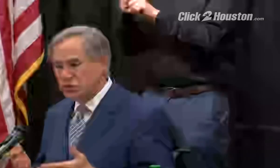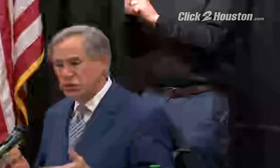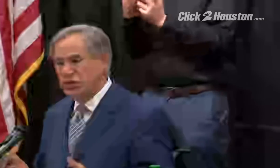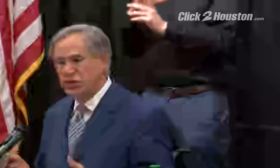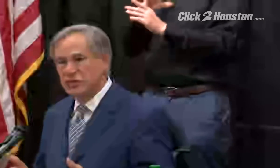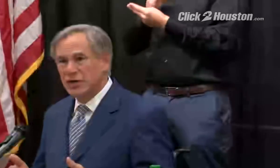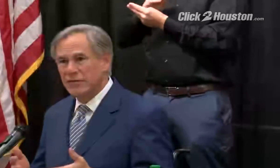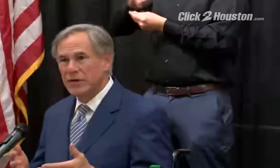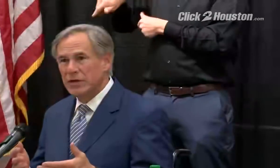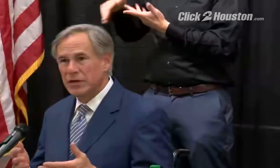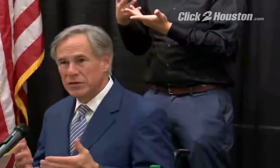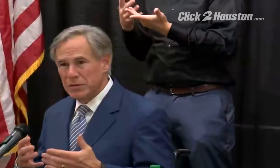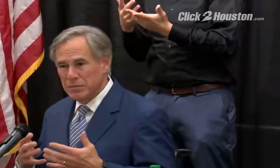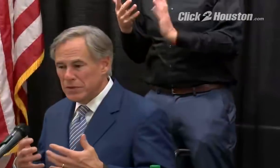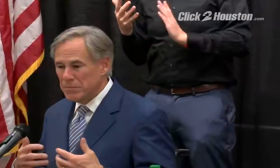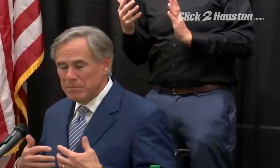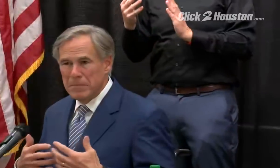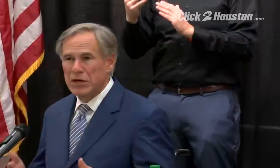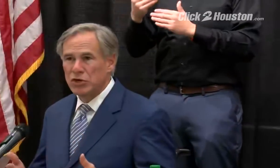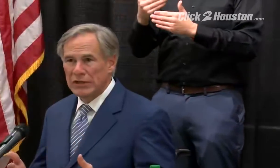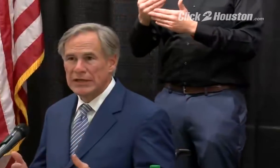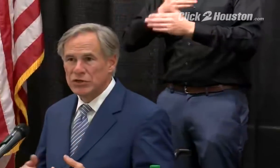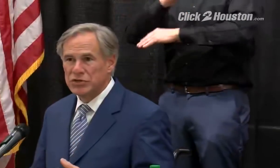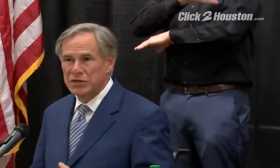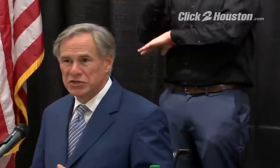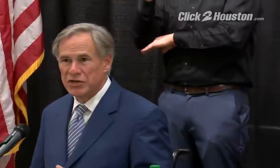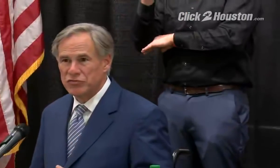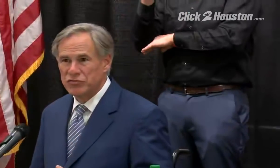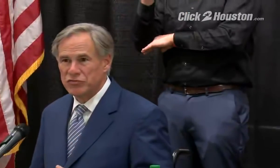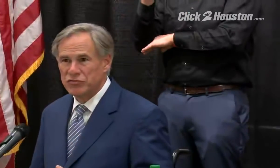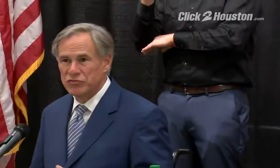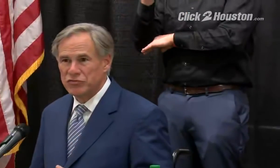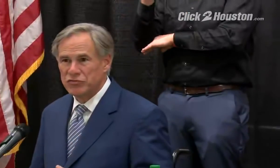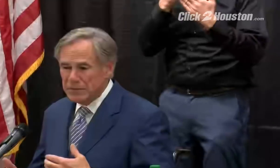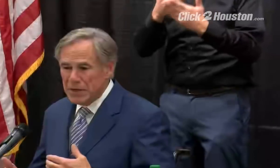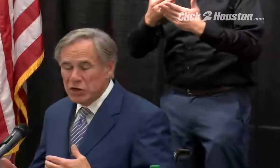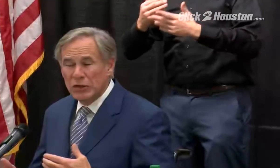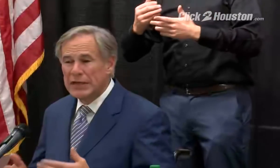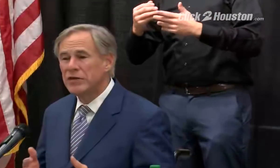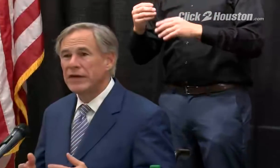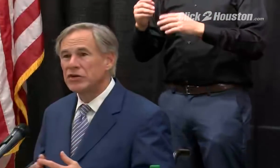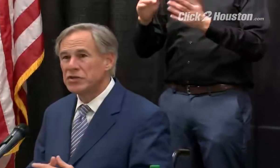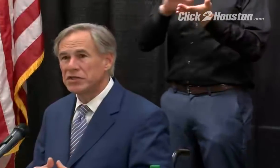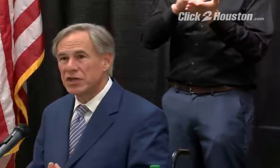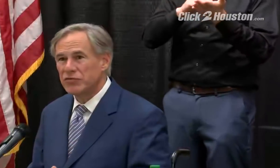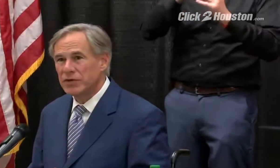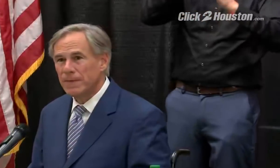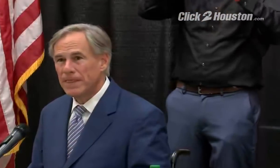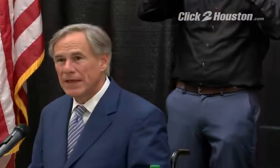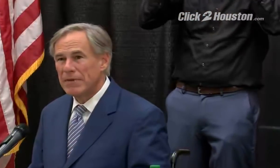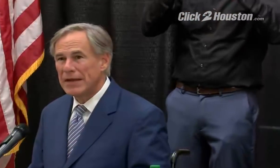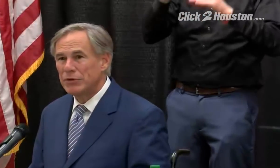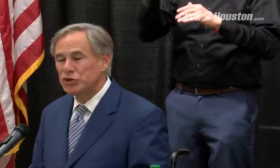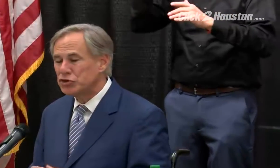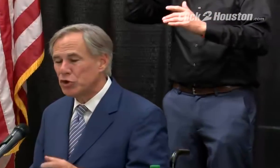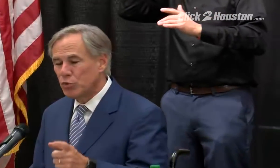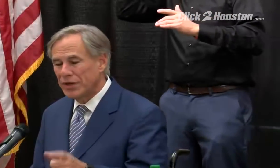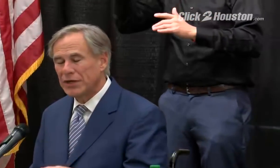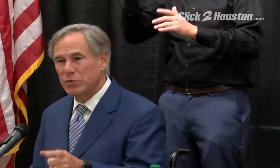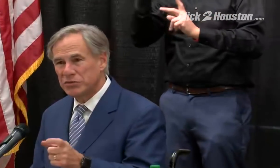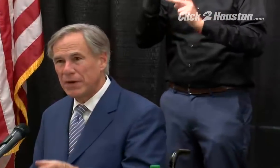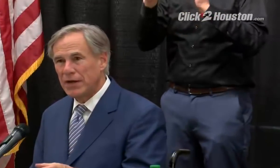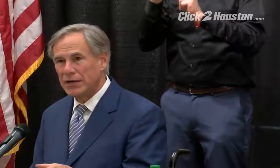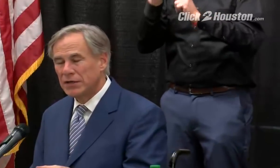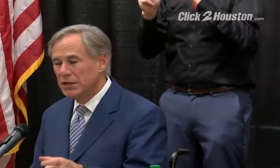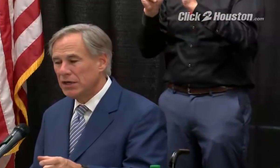that the genius of the medical leaders in this country and the medical innovators in this country have been able to so